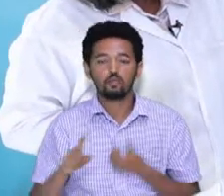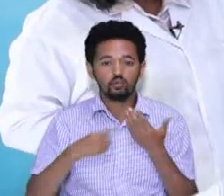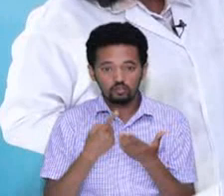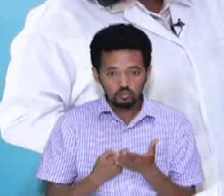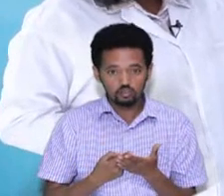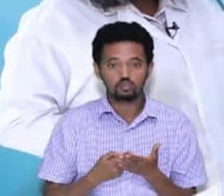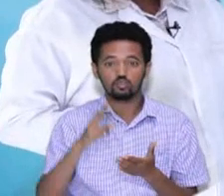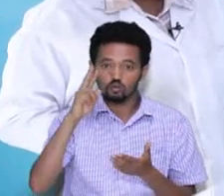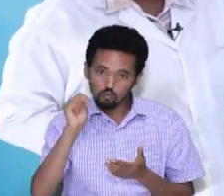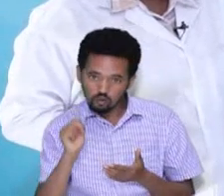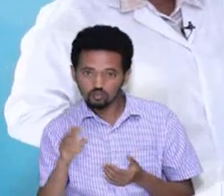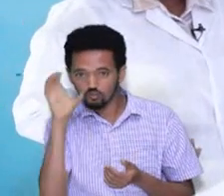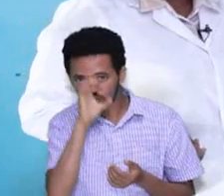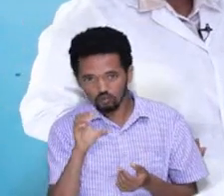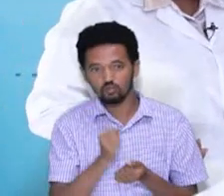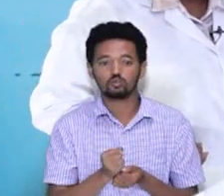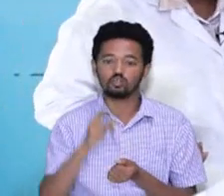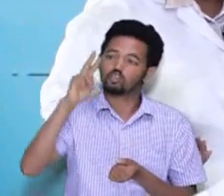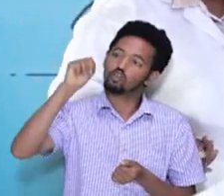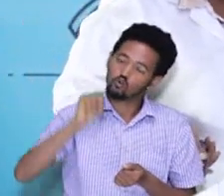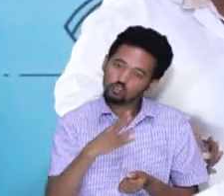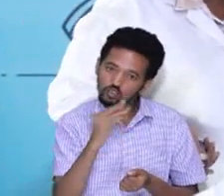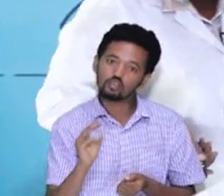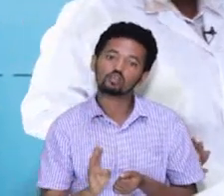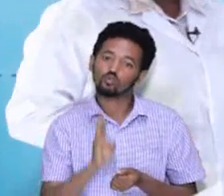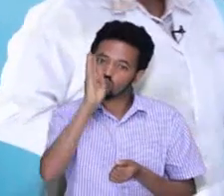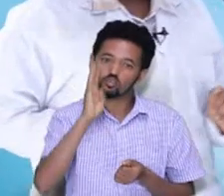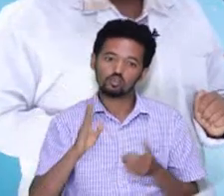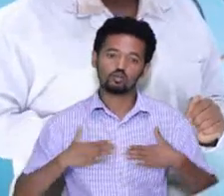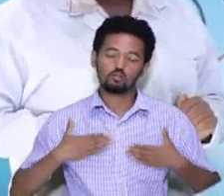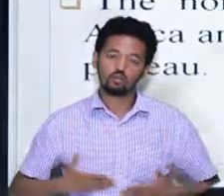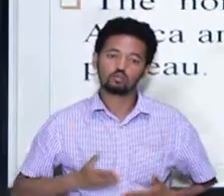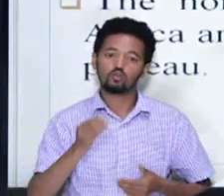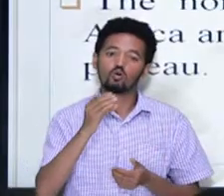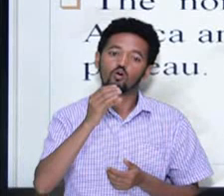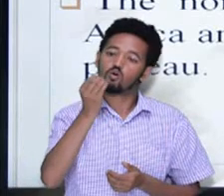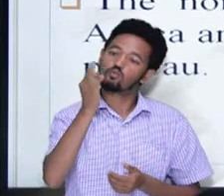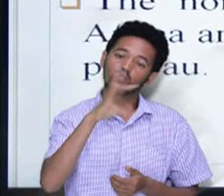This low plateau mostly found in the north and western part of Africa.